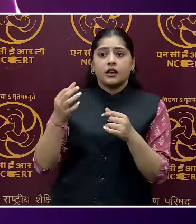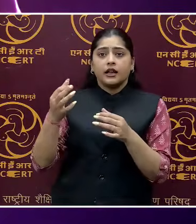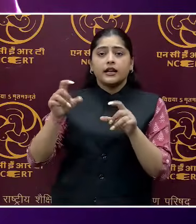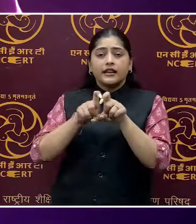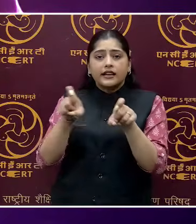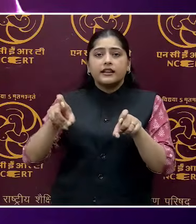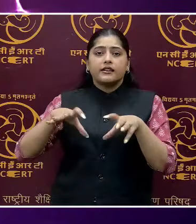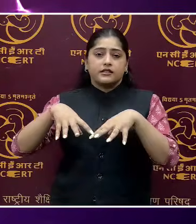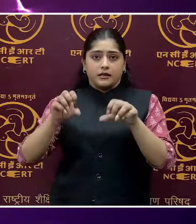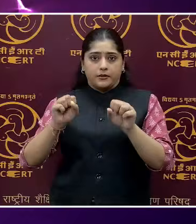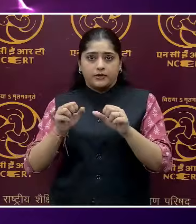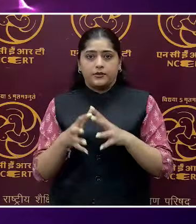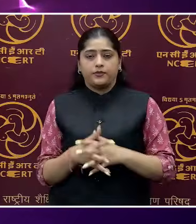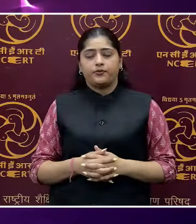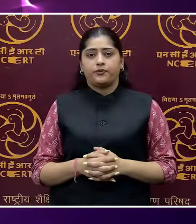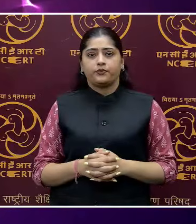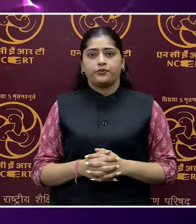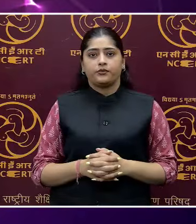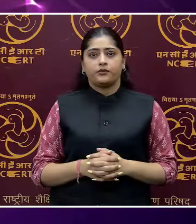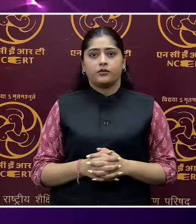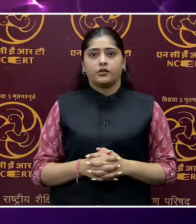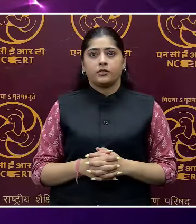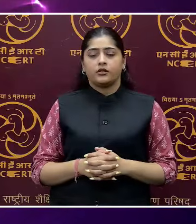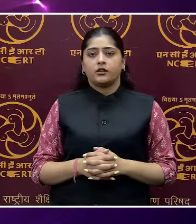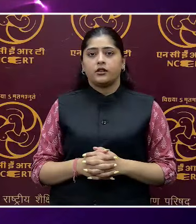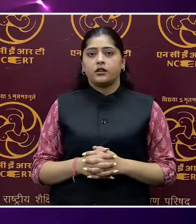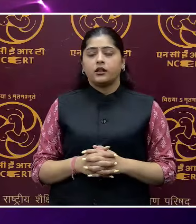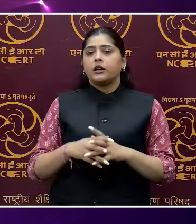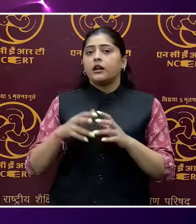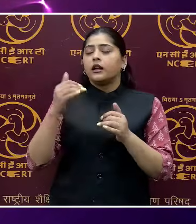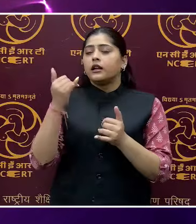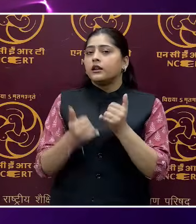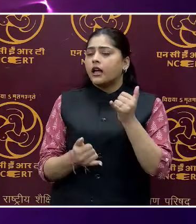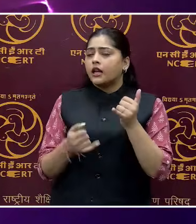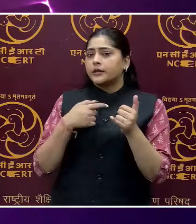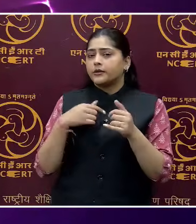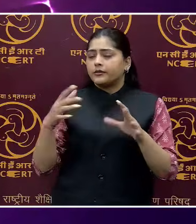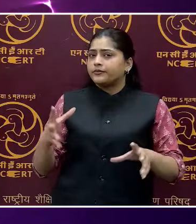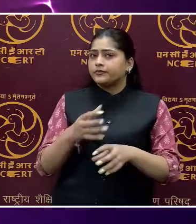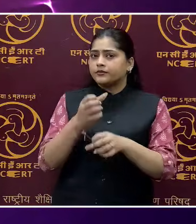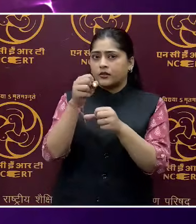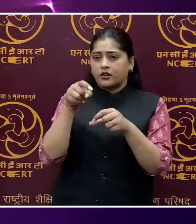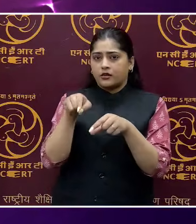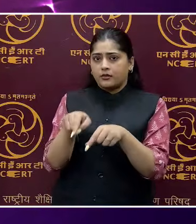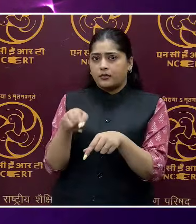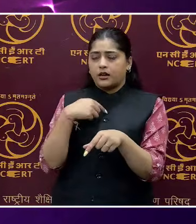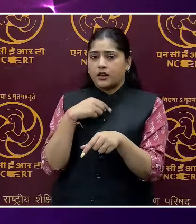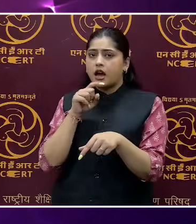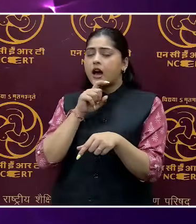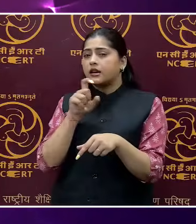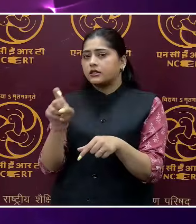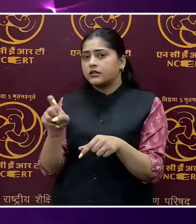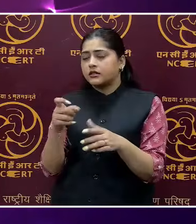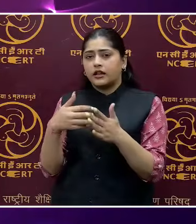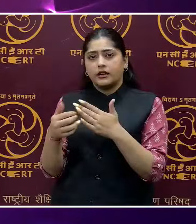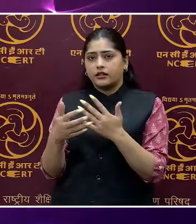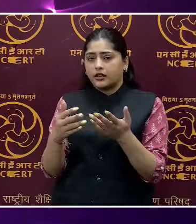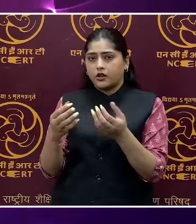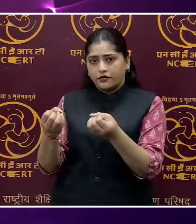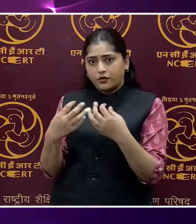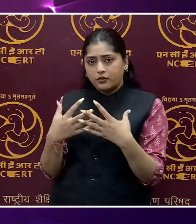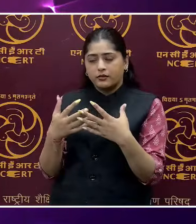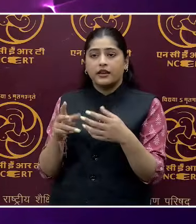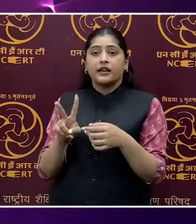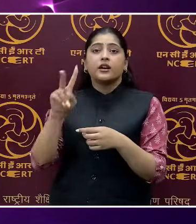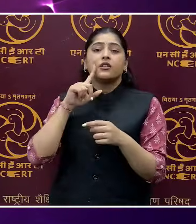helpful for the teachers as well. Okay, but ma'am, any conclusive remark from your side on this session? Yes, virtual labs are not